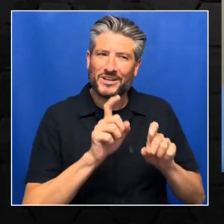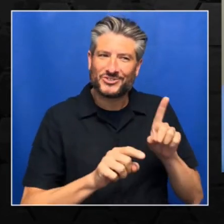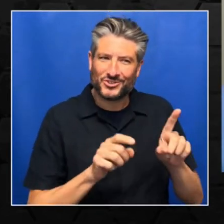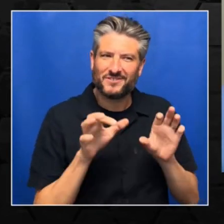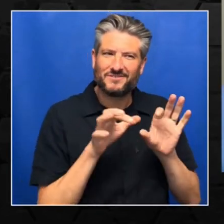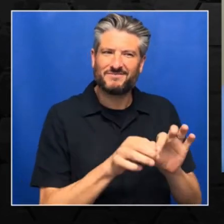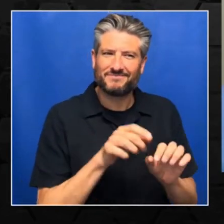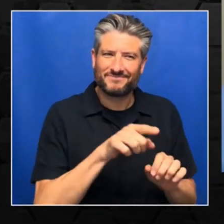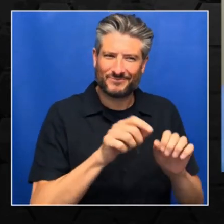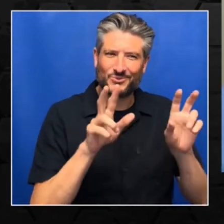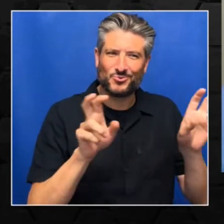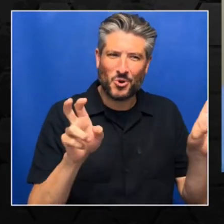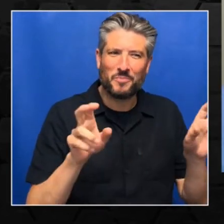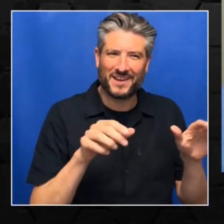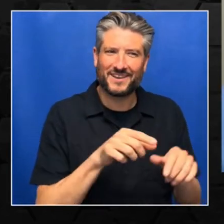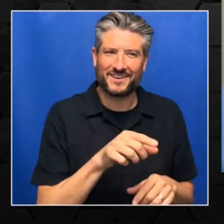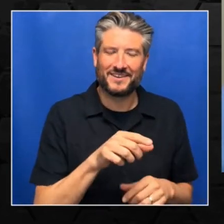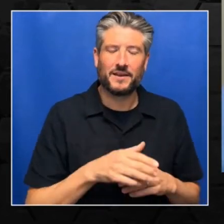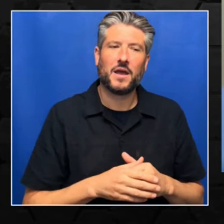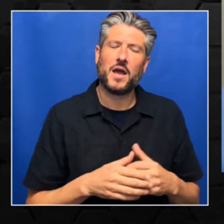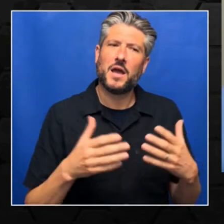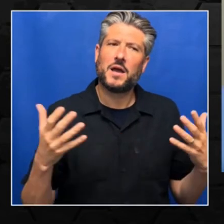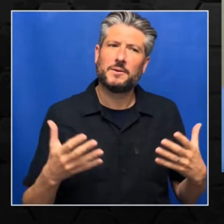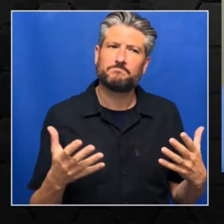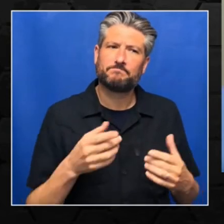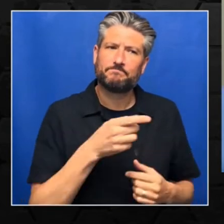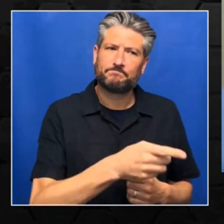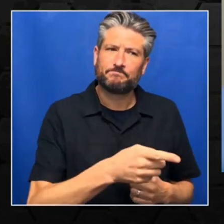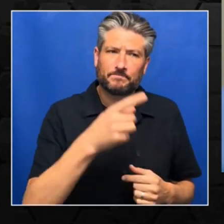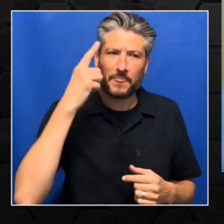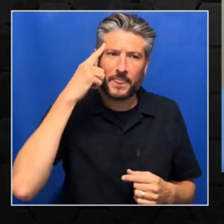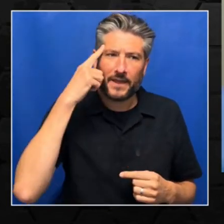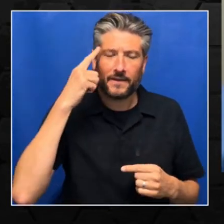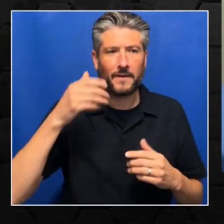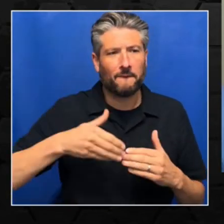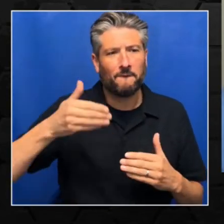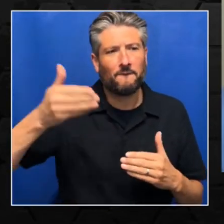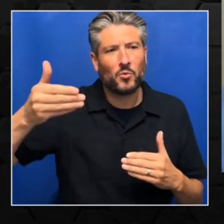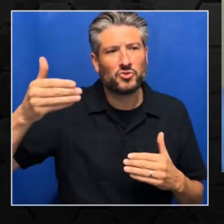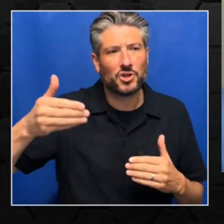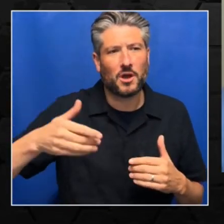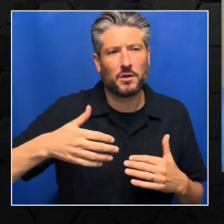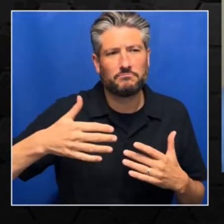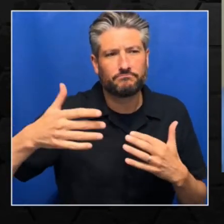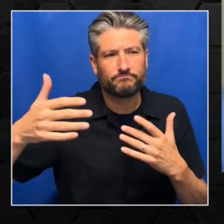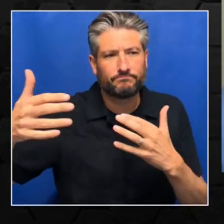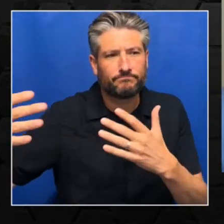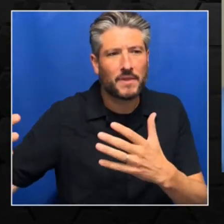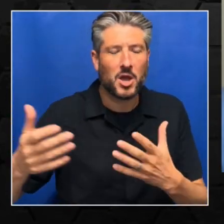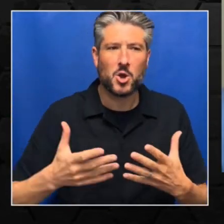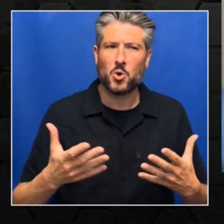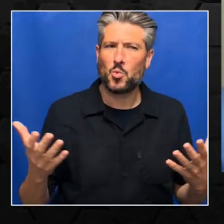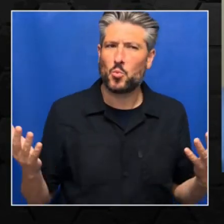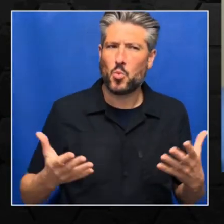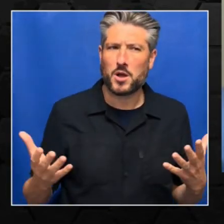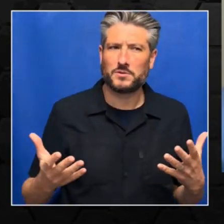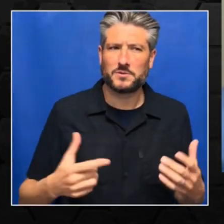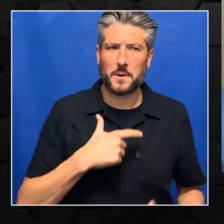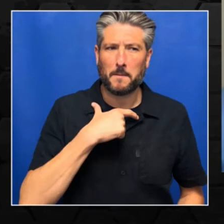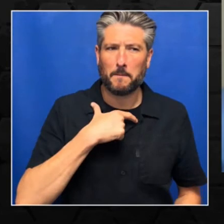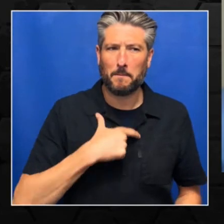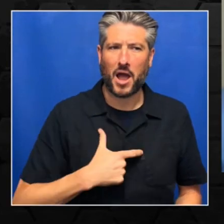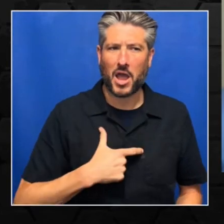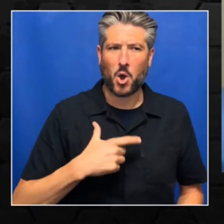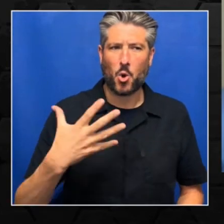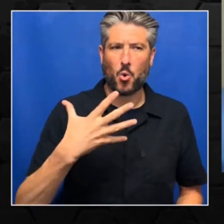you think the future of biometrics in artificial intelligence is heading towards, and what are